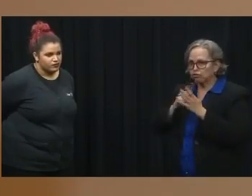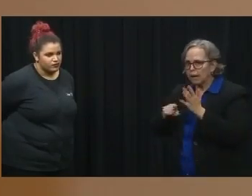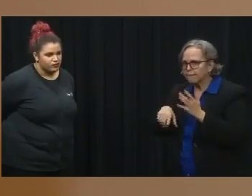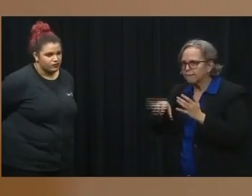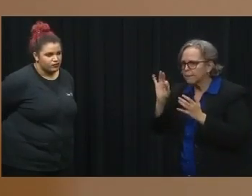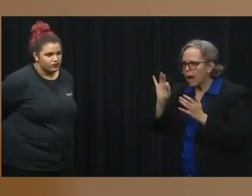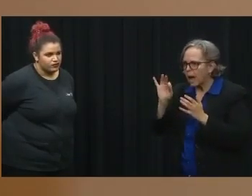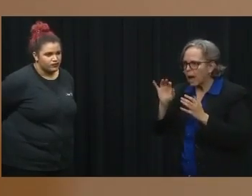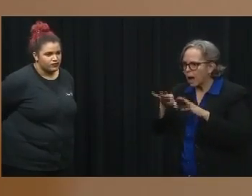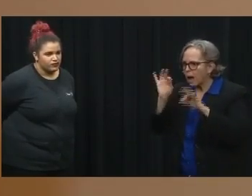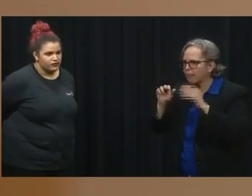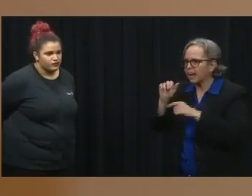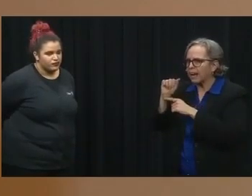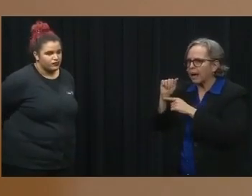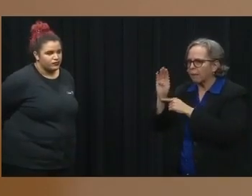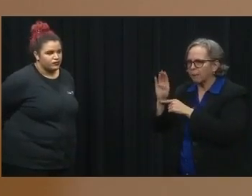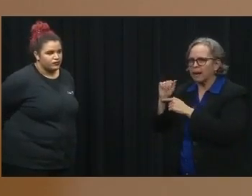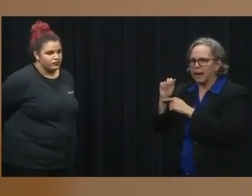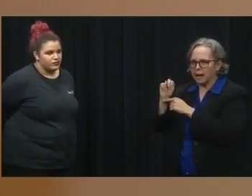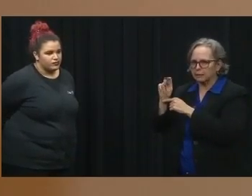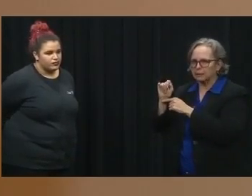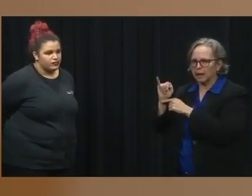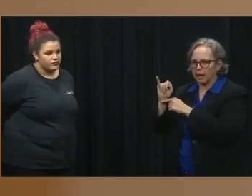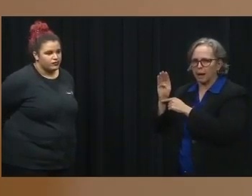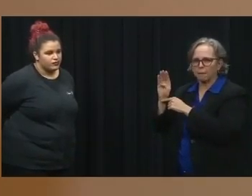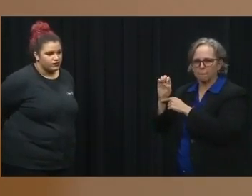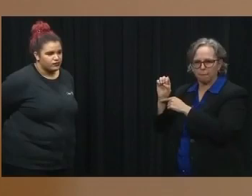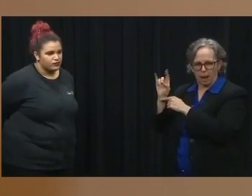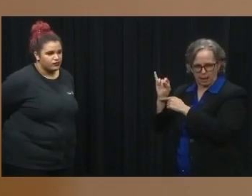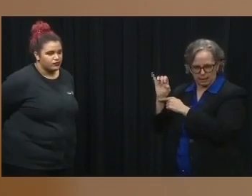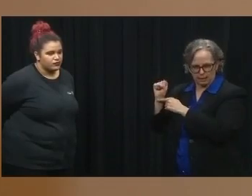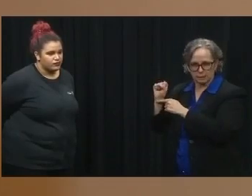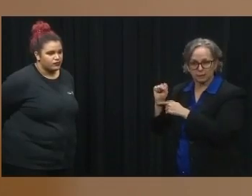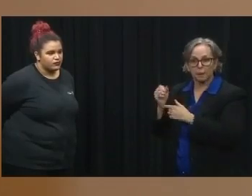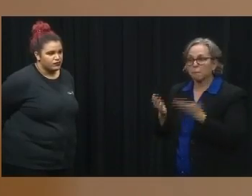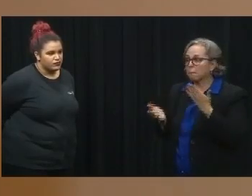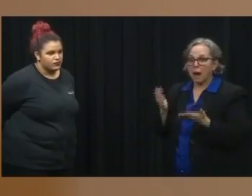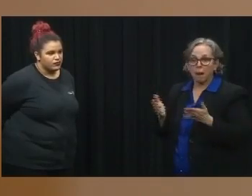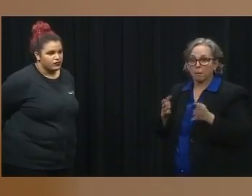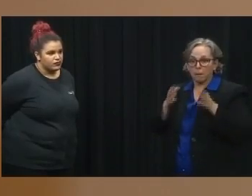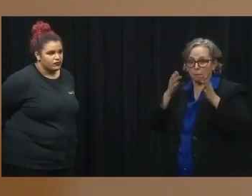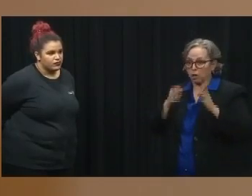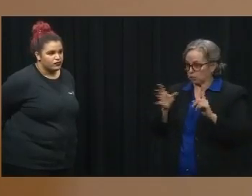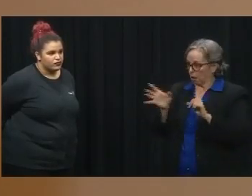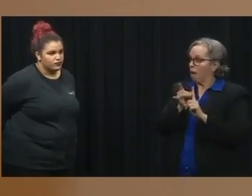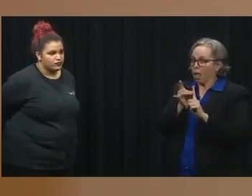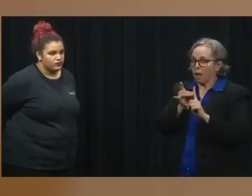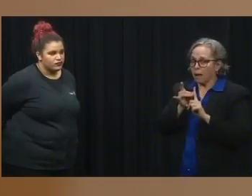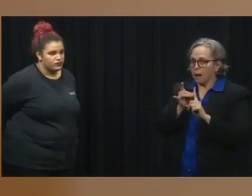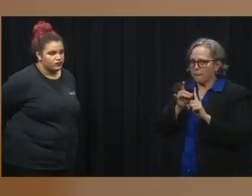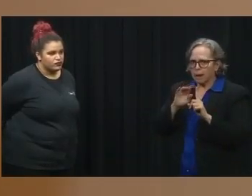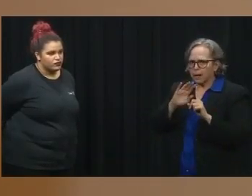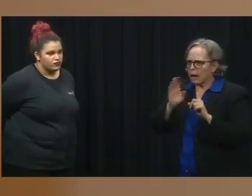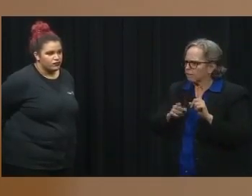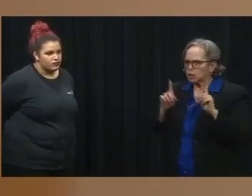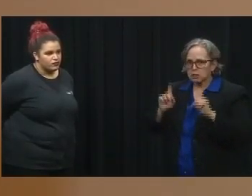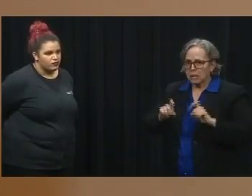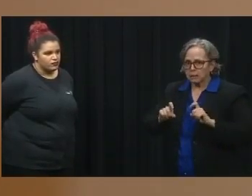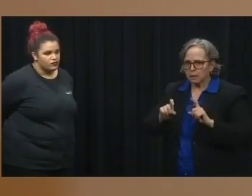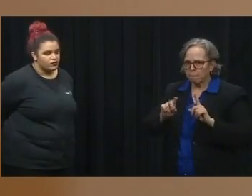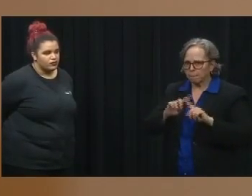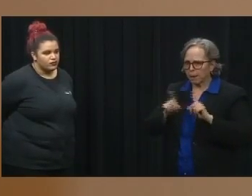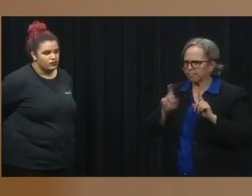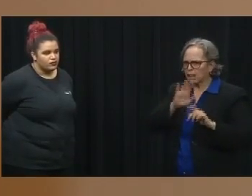that was never diagnosed with a test, but we can see that their body actually fought off the disease. So there are fascinating things being done.